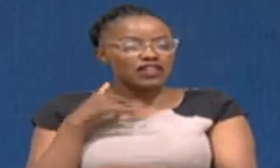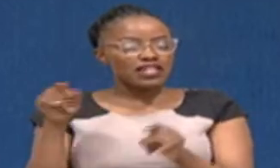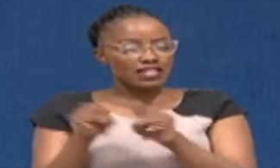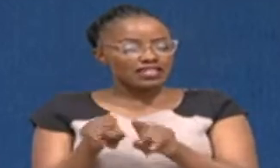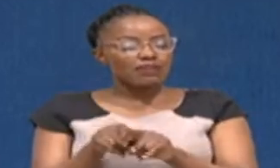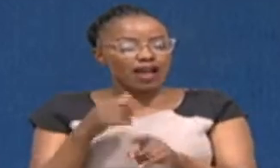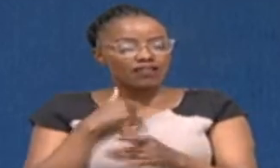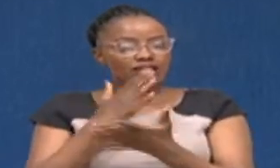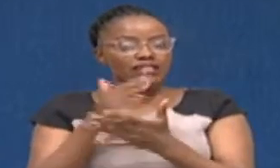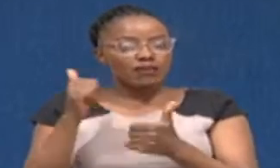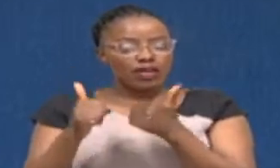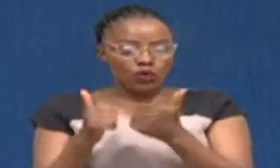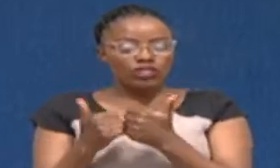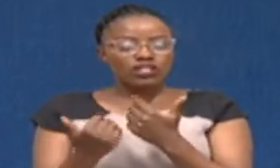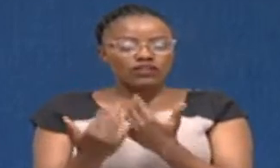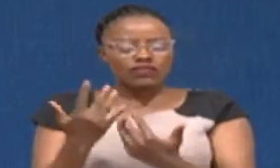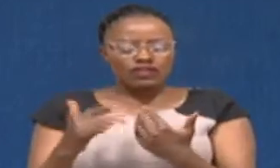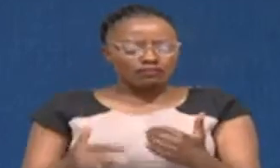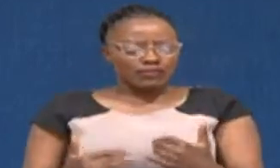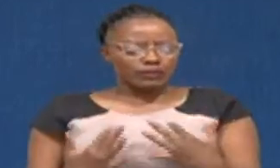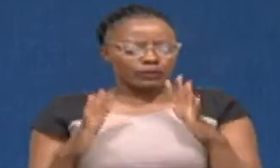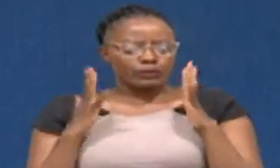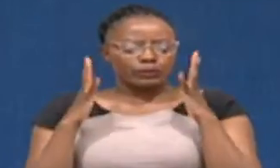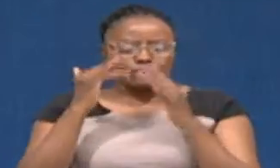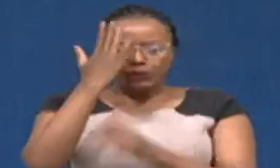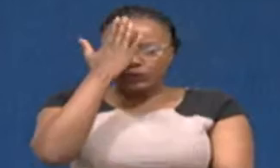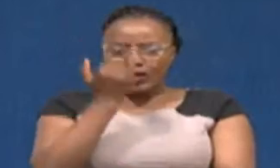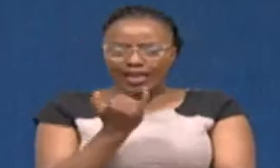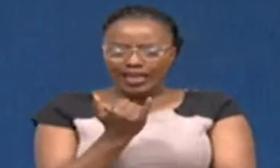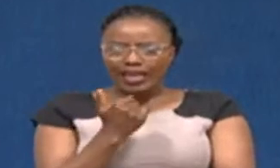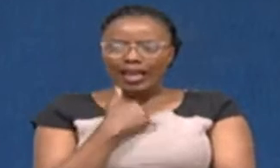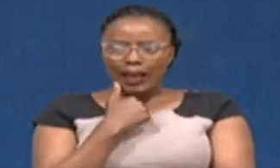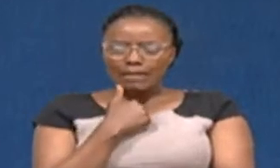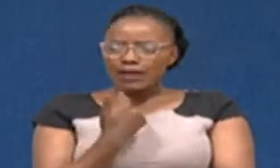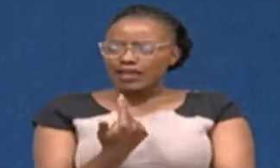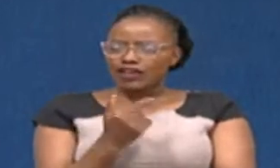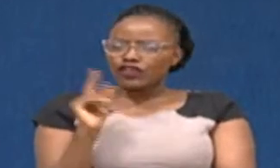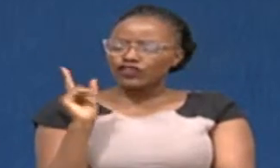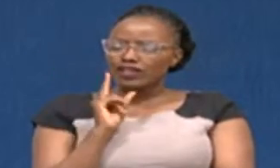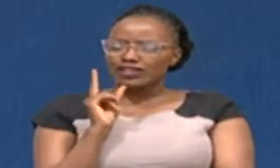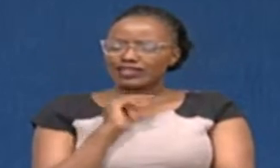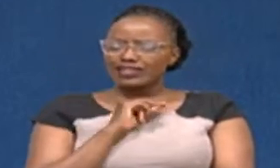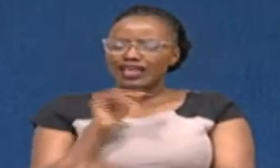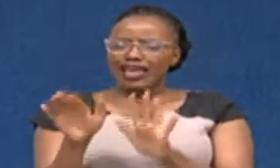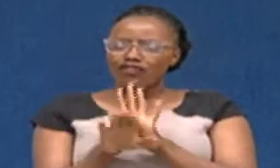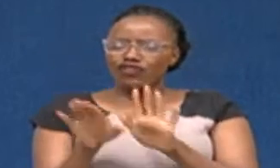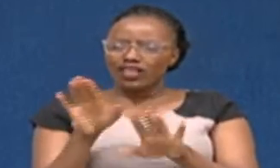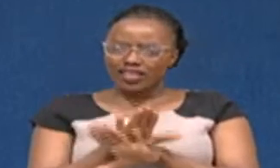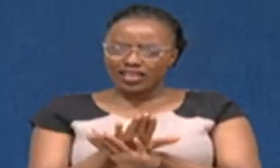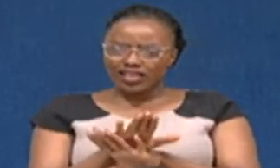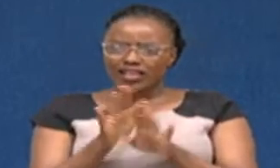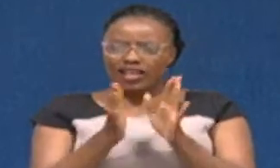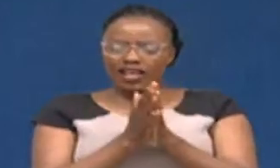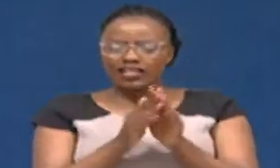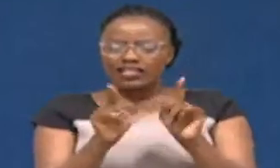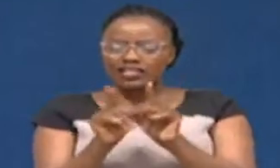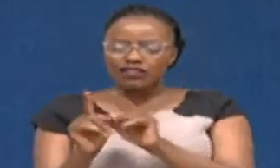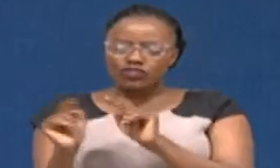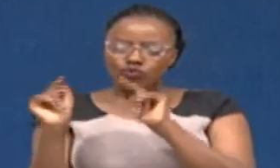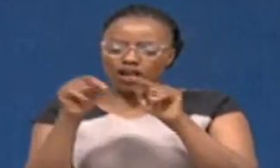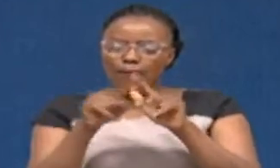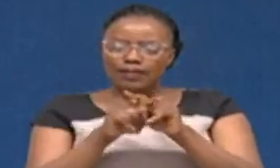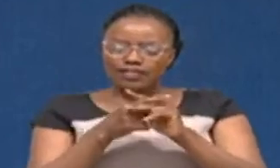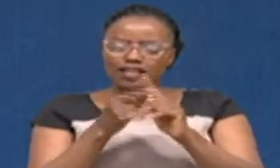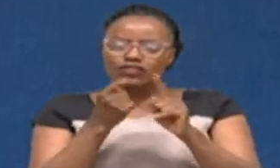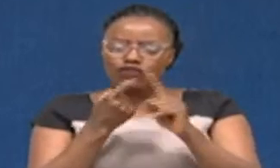there is something hot flowing through my body. All because right. I lost completely everything. And I had to come and start